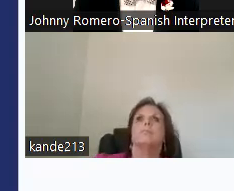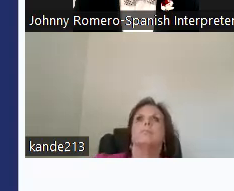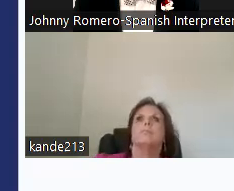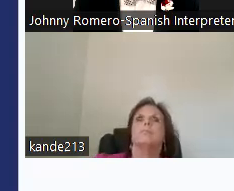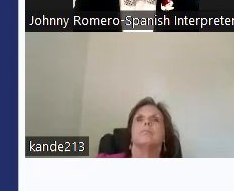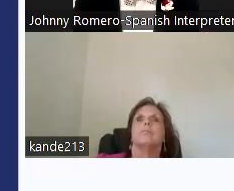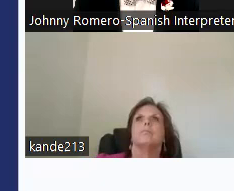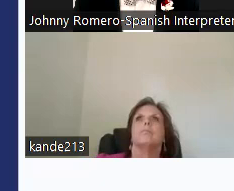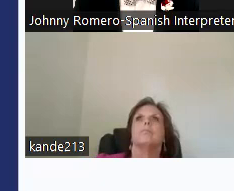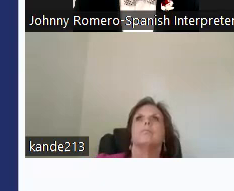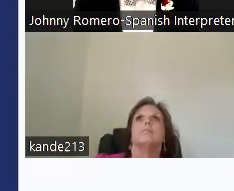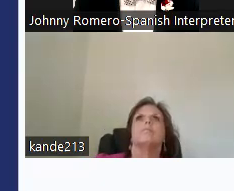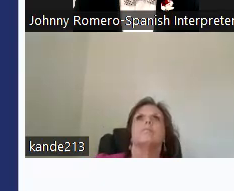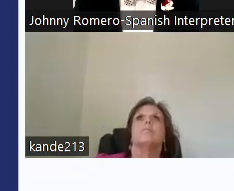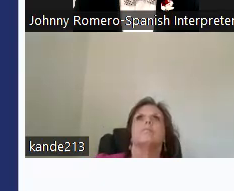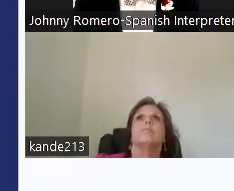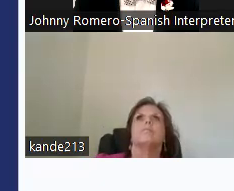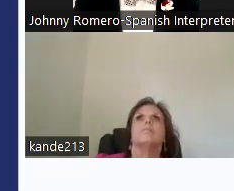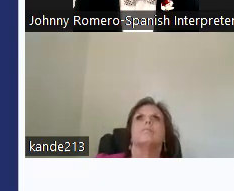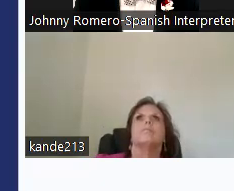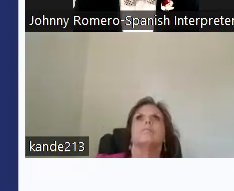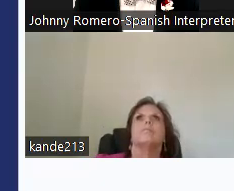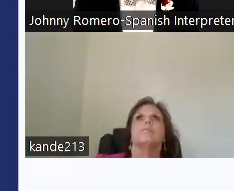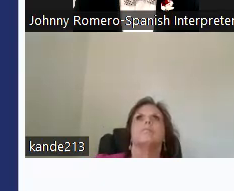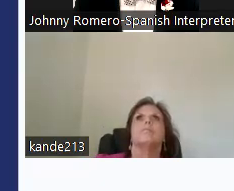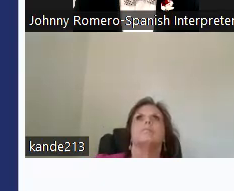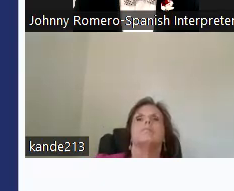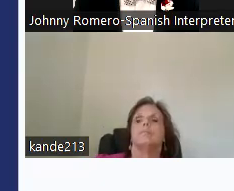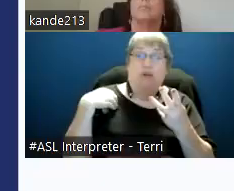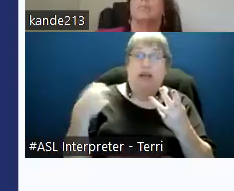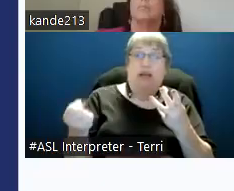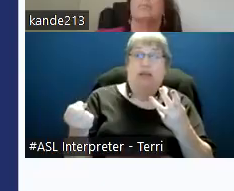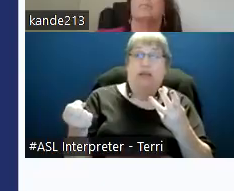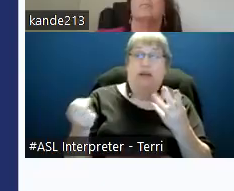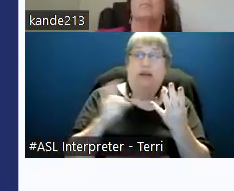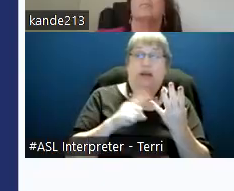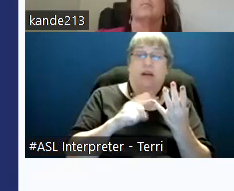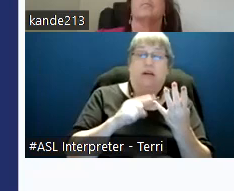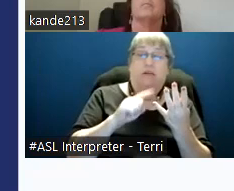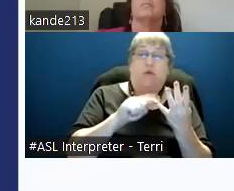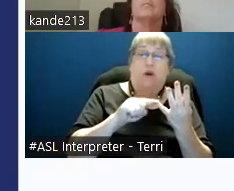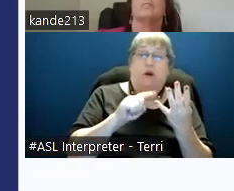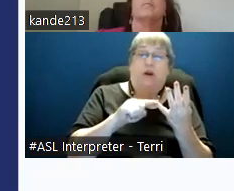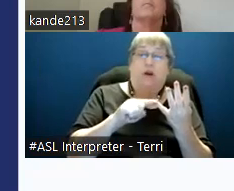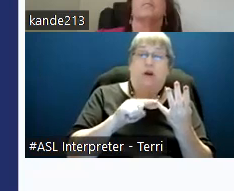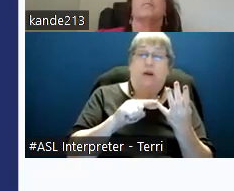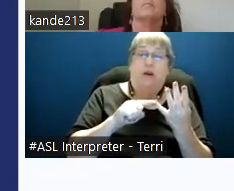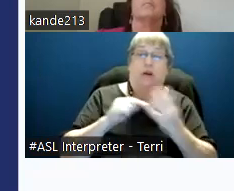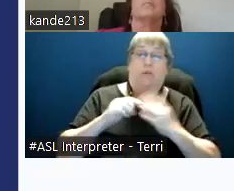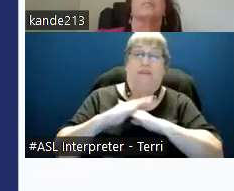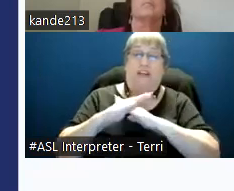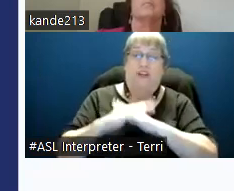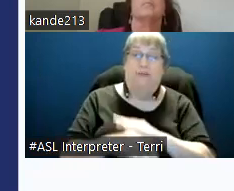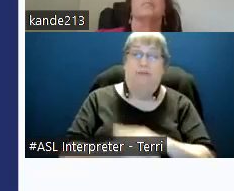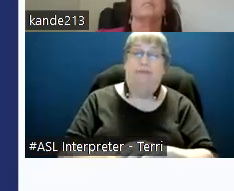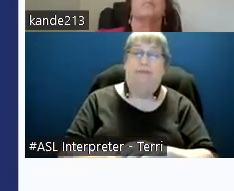care. Room 3 is behavioral health. And room 4 is prevention.